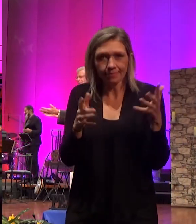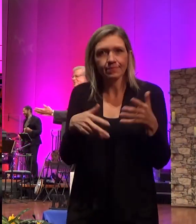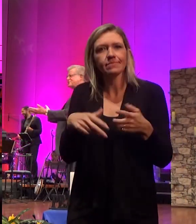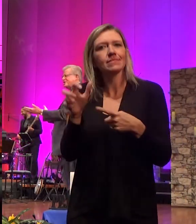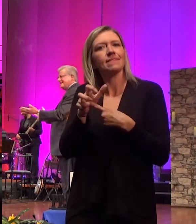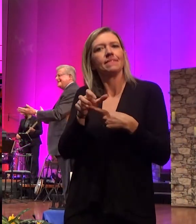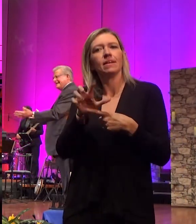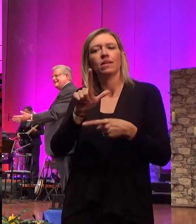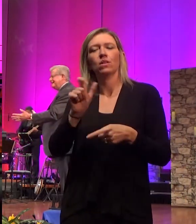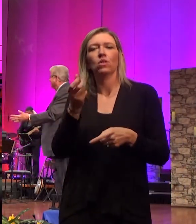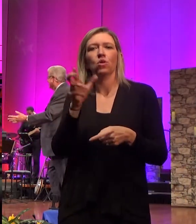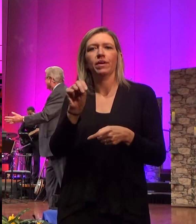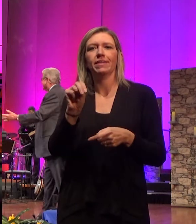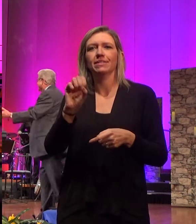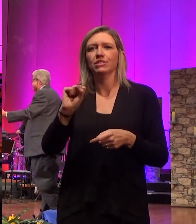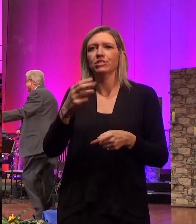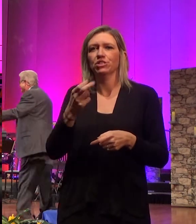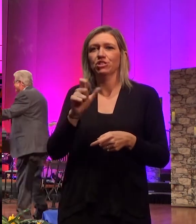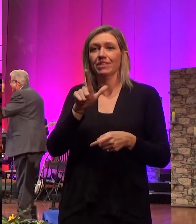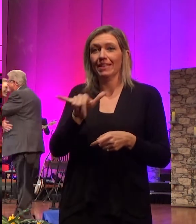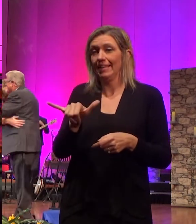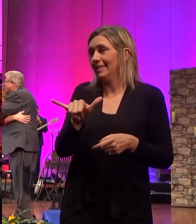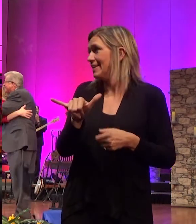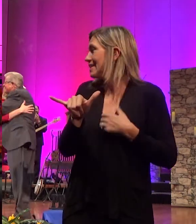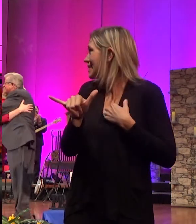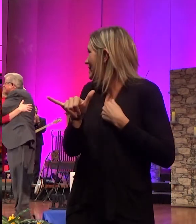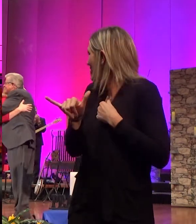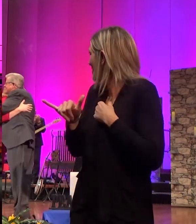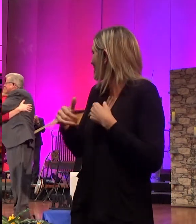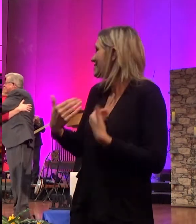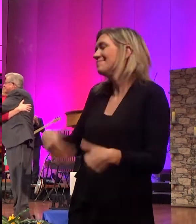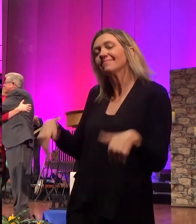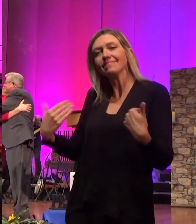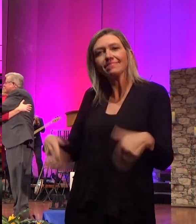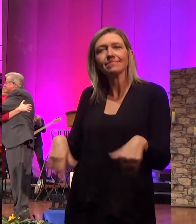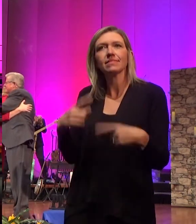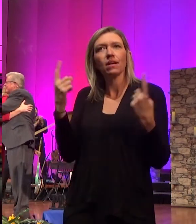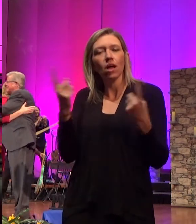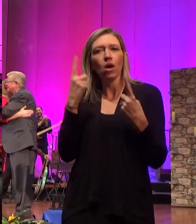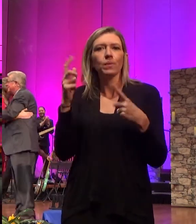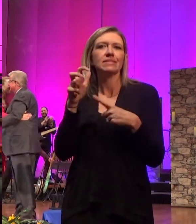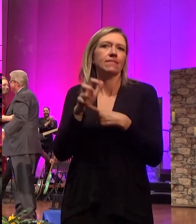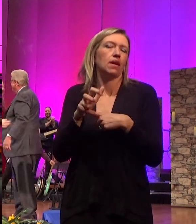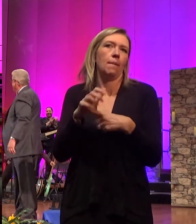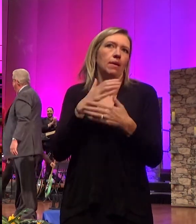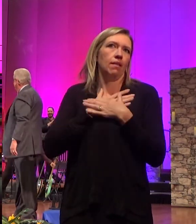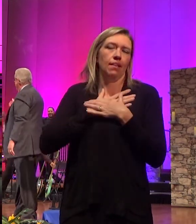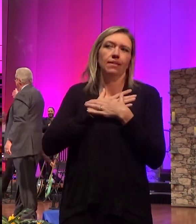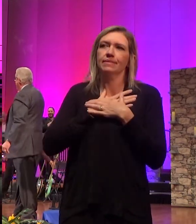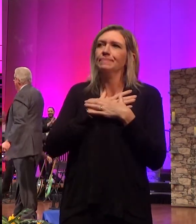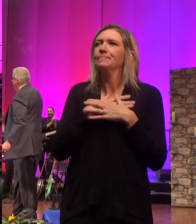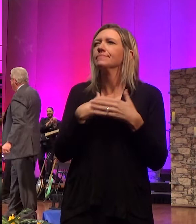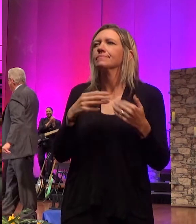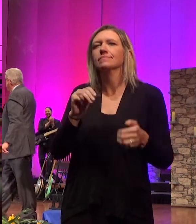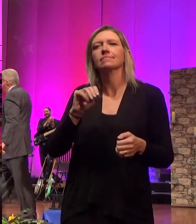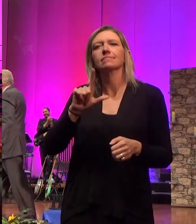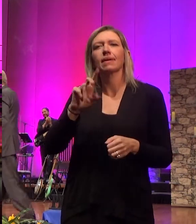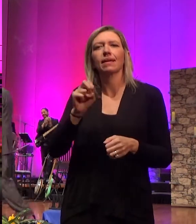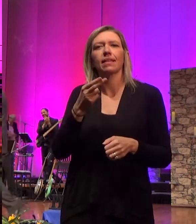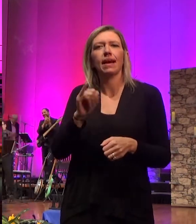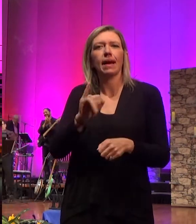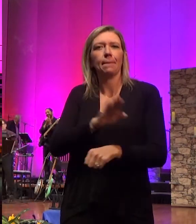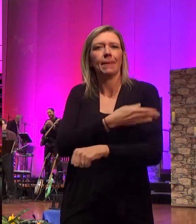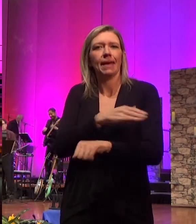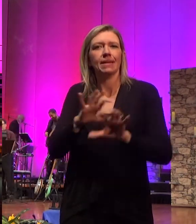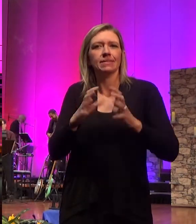Fabulous Lauren Sheely. Oh my gosh, always phenomenal. Mile High Band today,